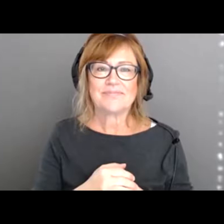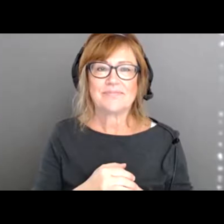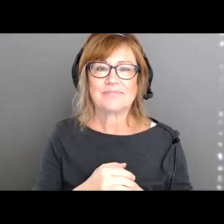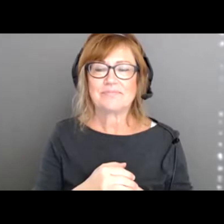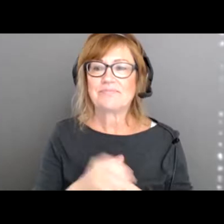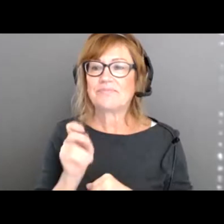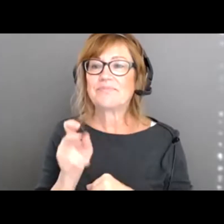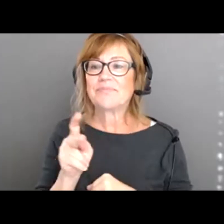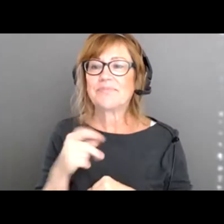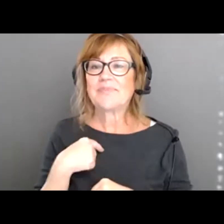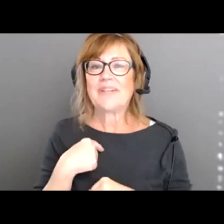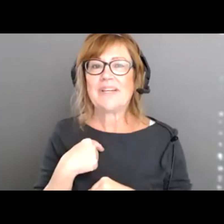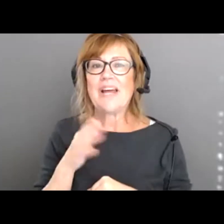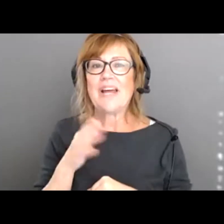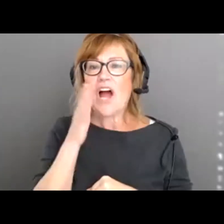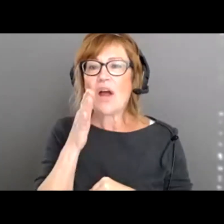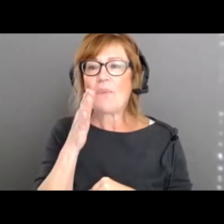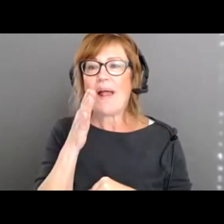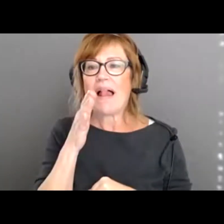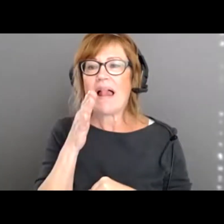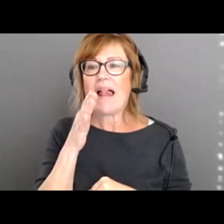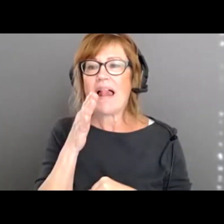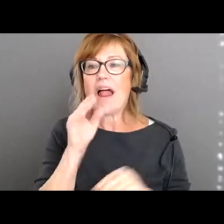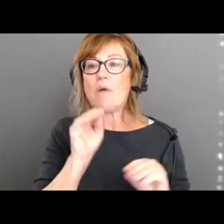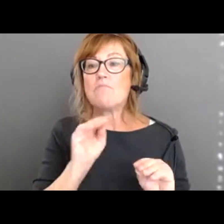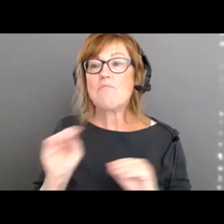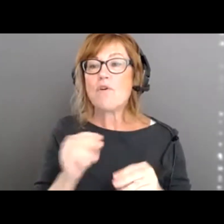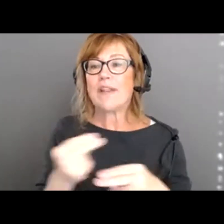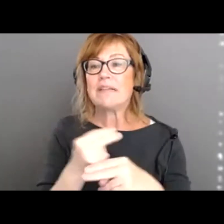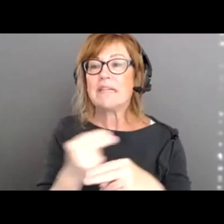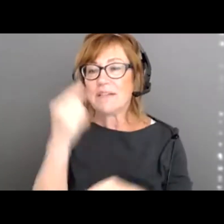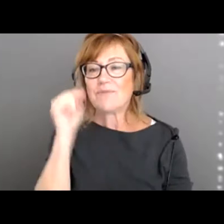Okay, I will advance the slides for you. No problem. I'm just going to go off camera.